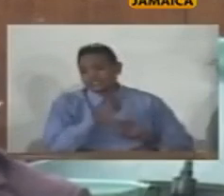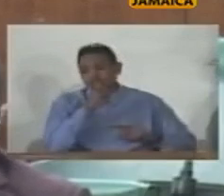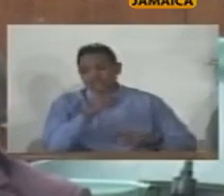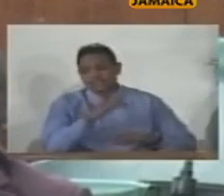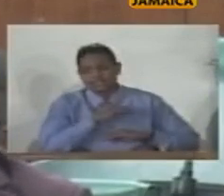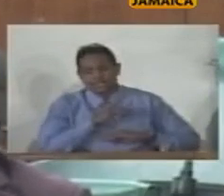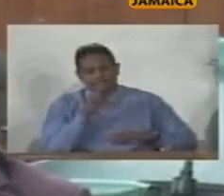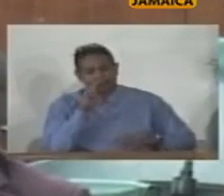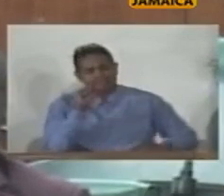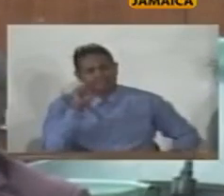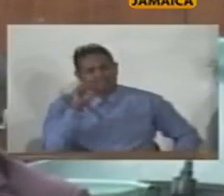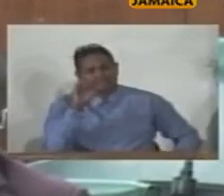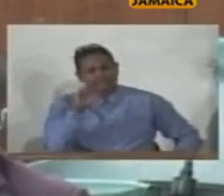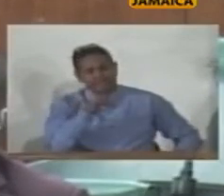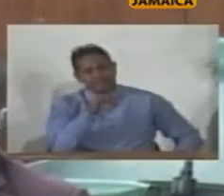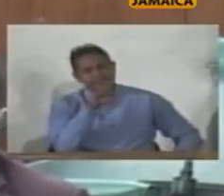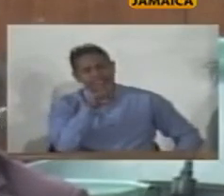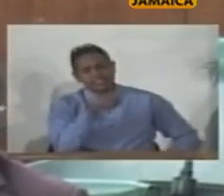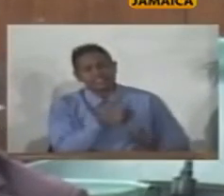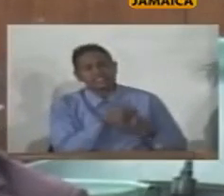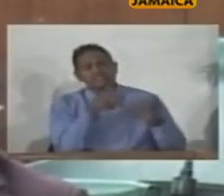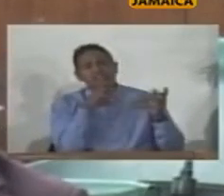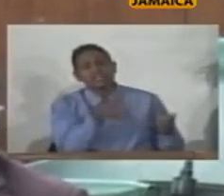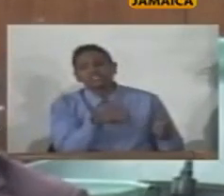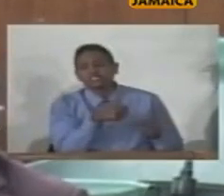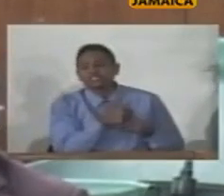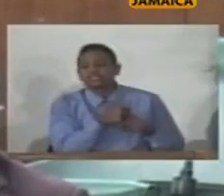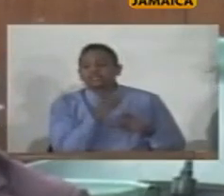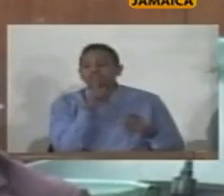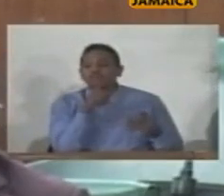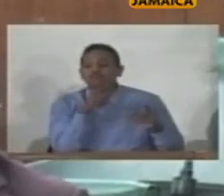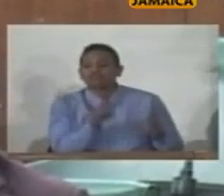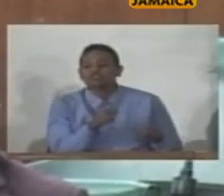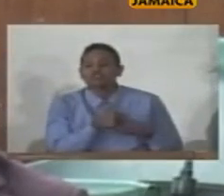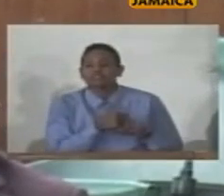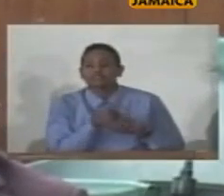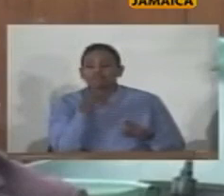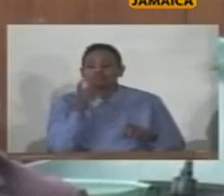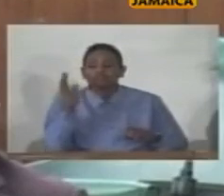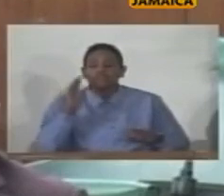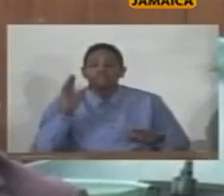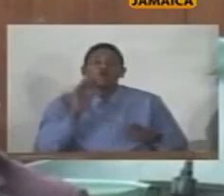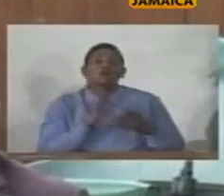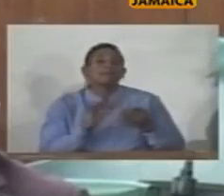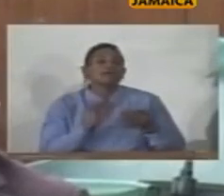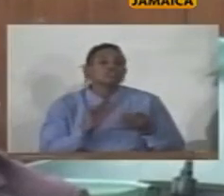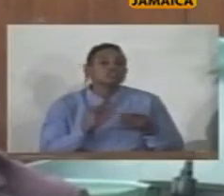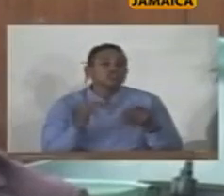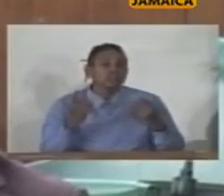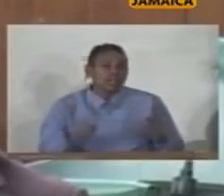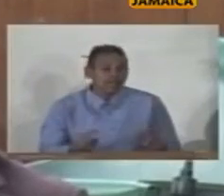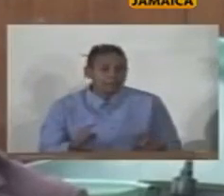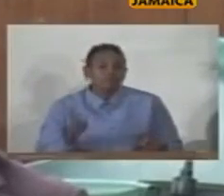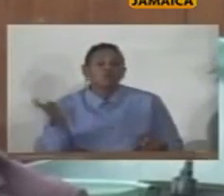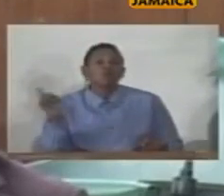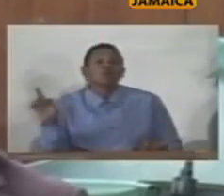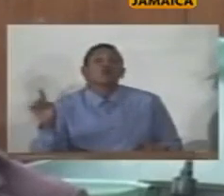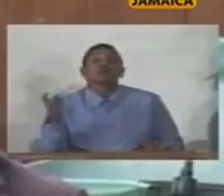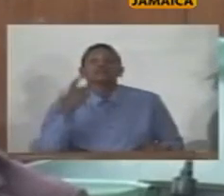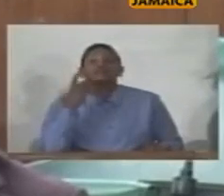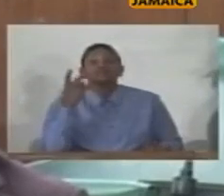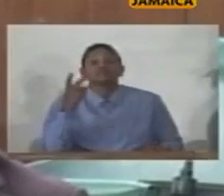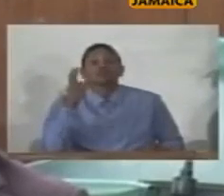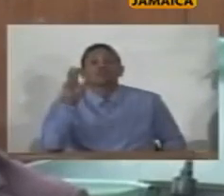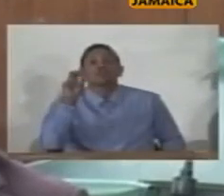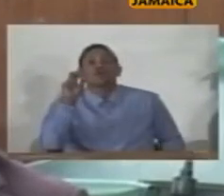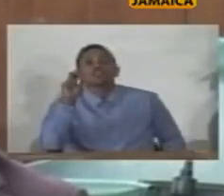that a state of public emergency existed as a result of the aforementioned circumstances, and whereas on the